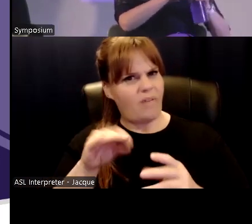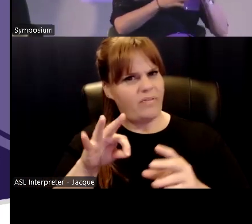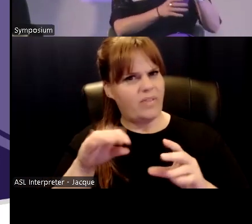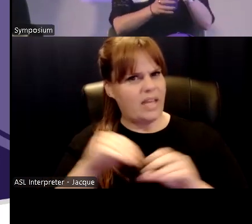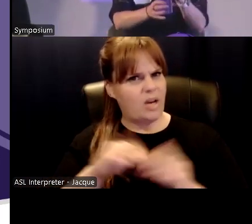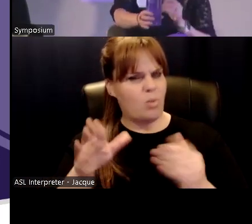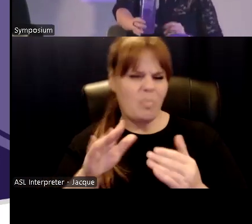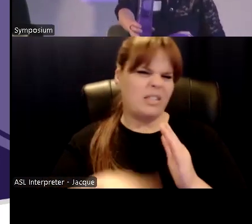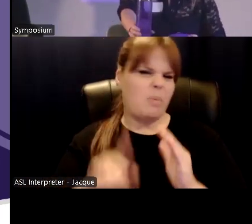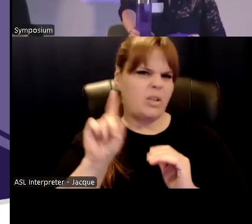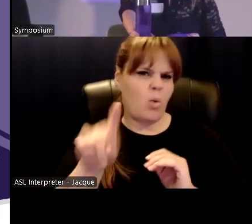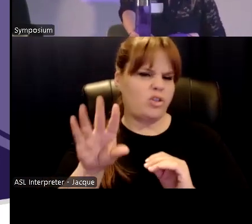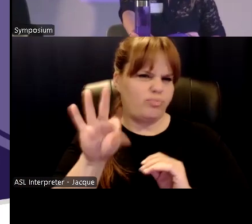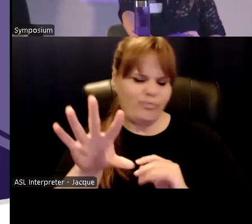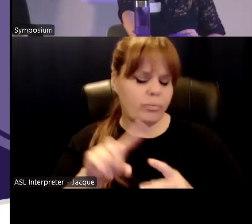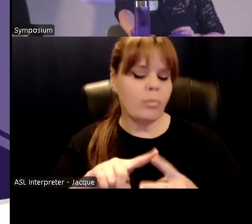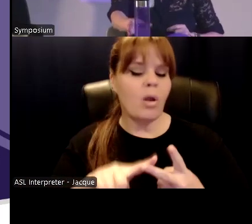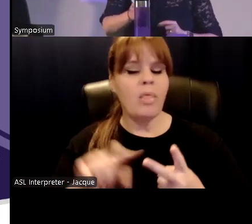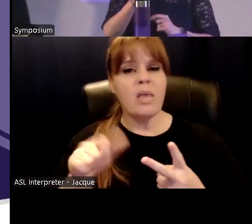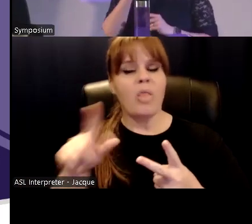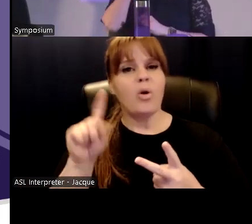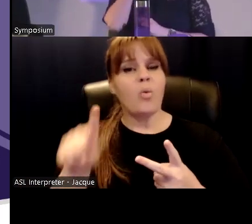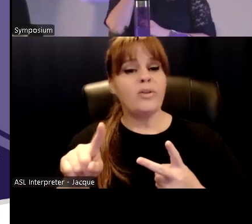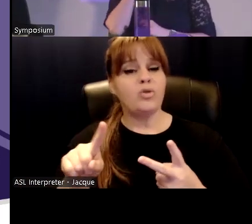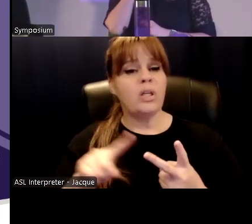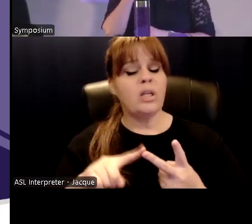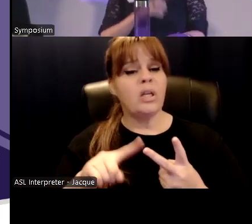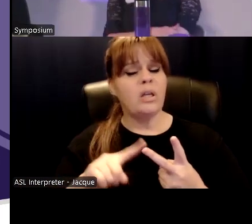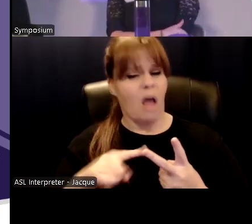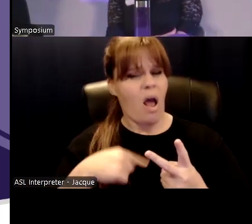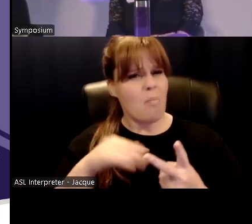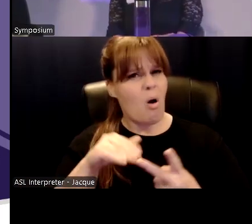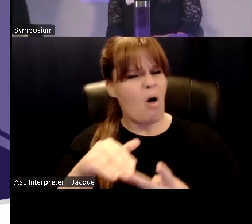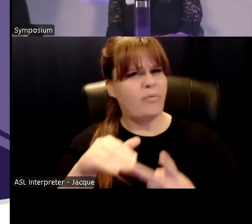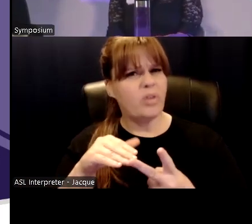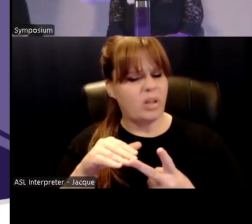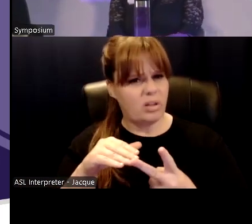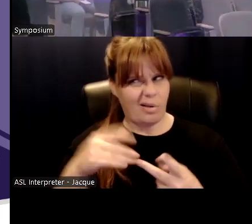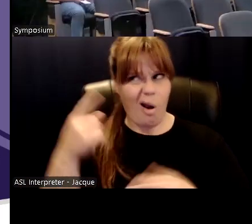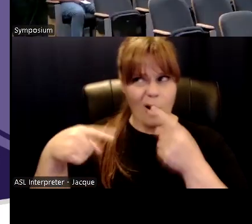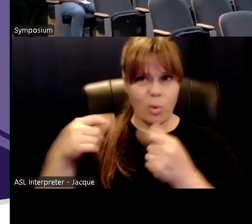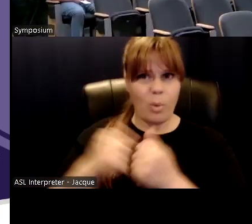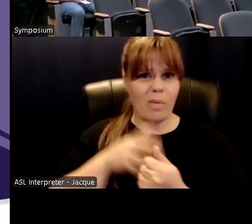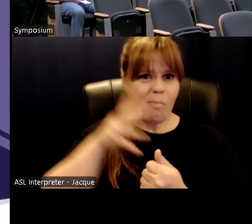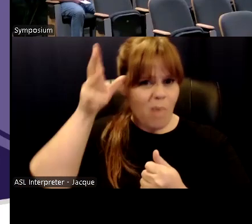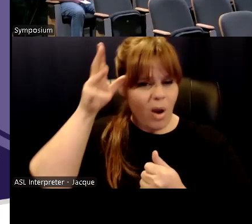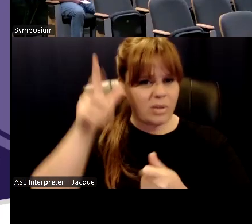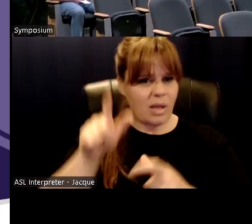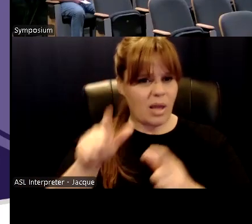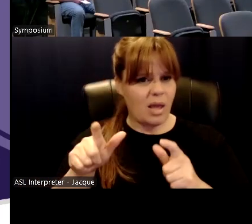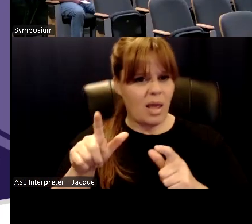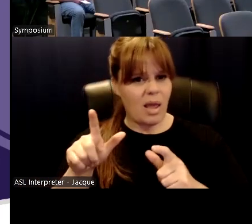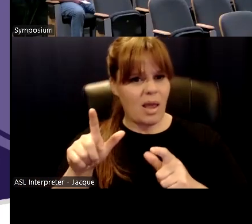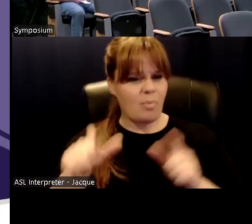question. The other question is, I'm often arguing with my parents and they're like, people aren't getting long